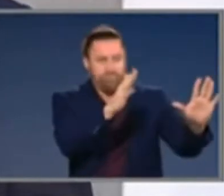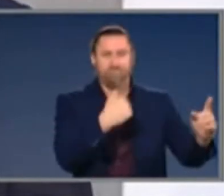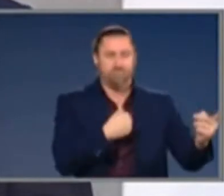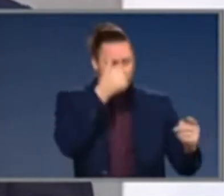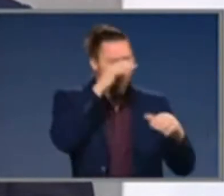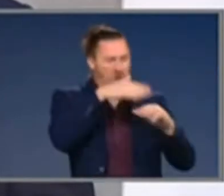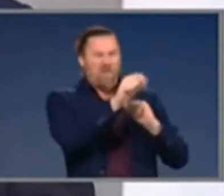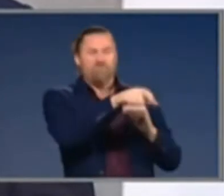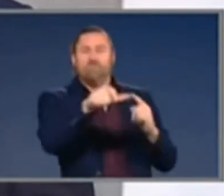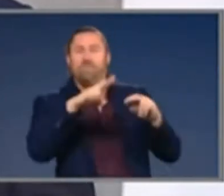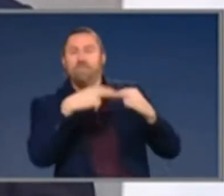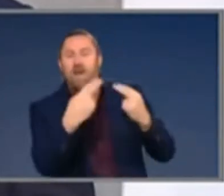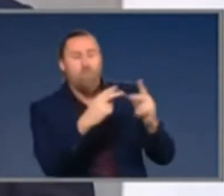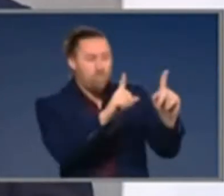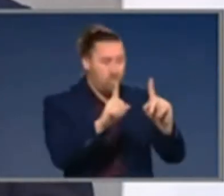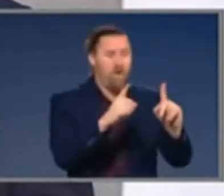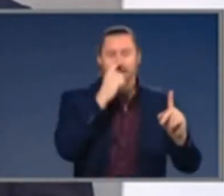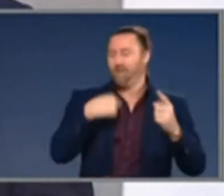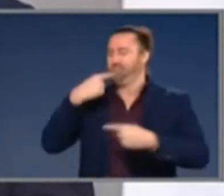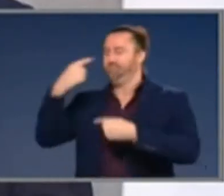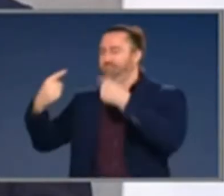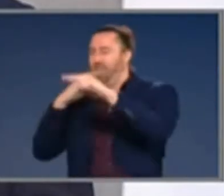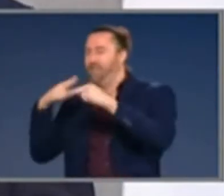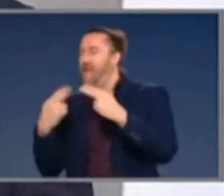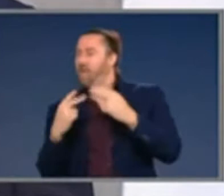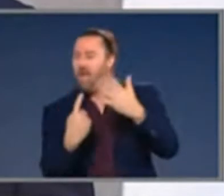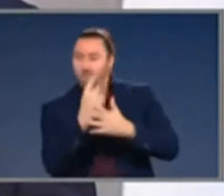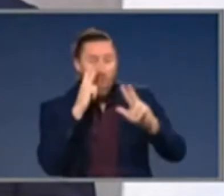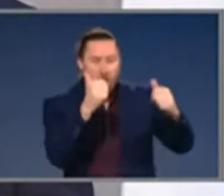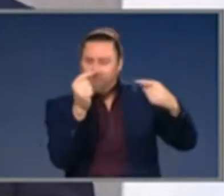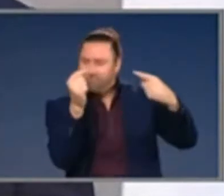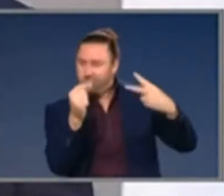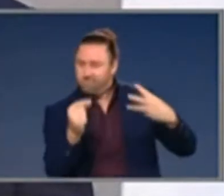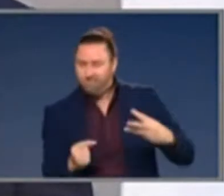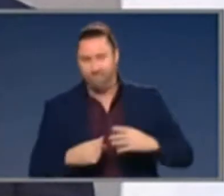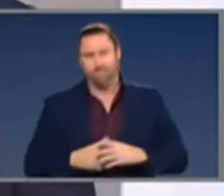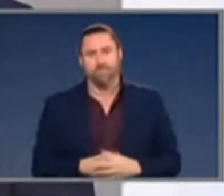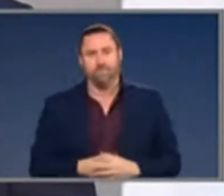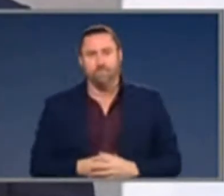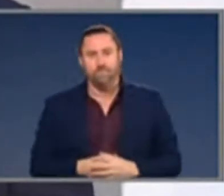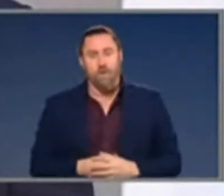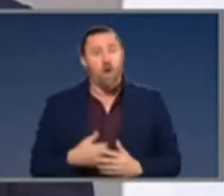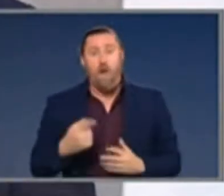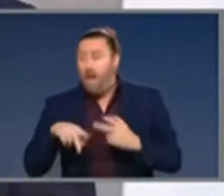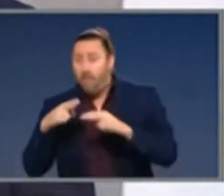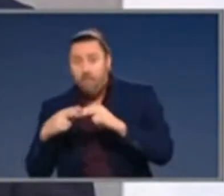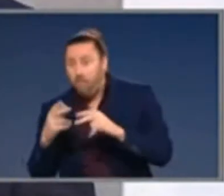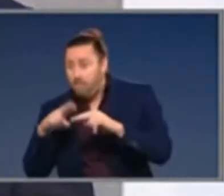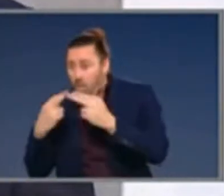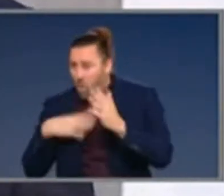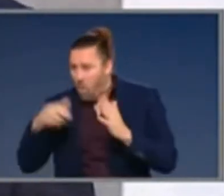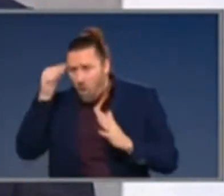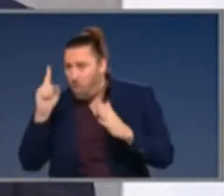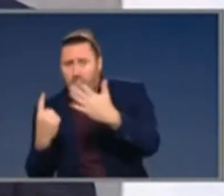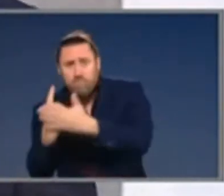to Services Australia so they can be communicated directly to families. It is our endeavour to contact families as often as possible to